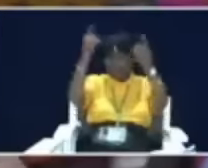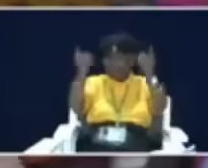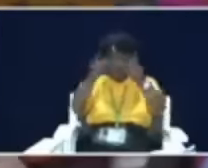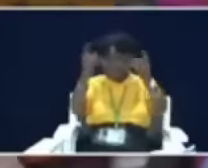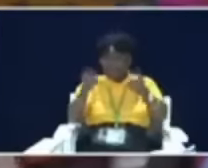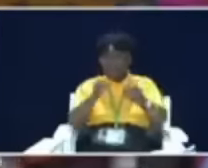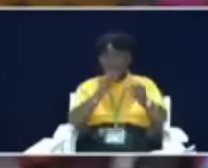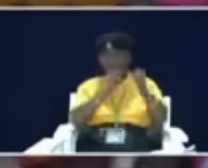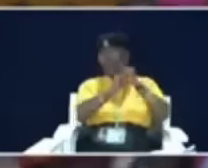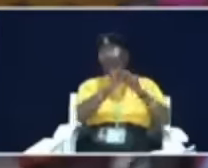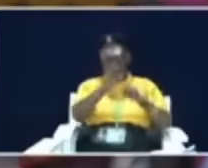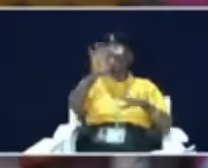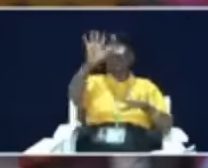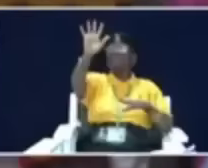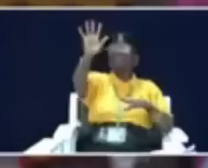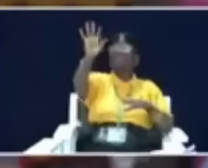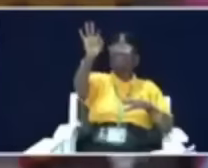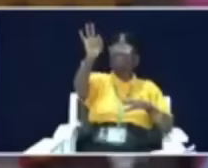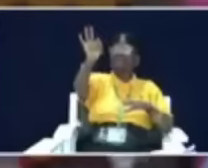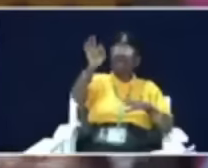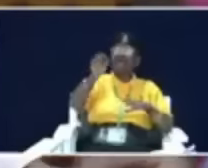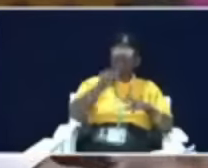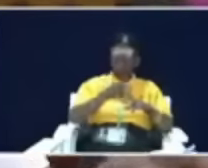Isaiah 59 from verses